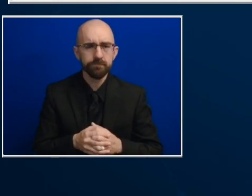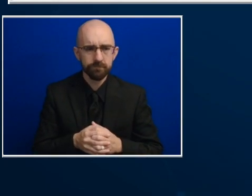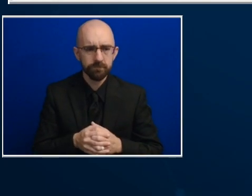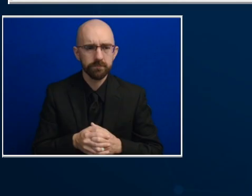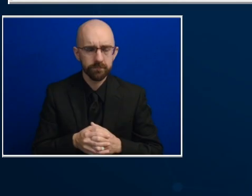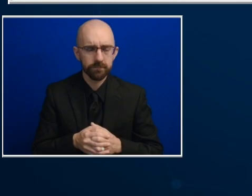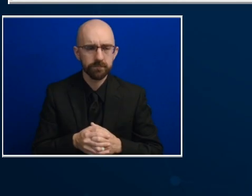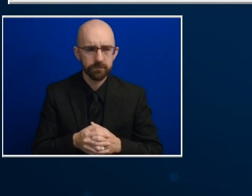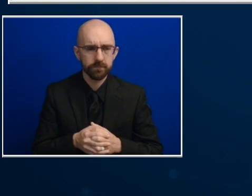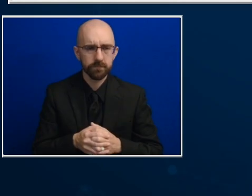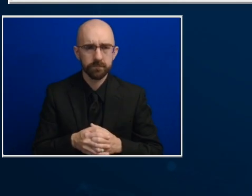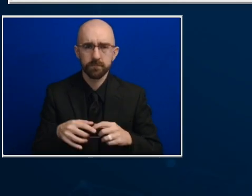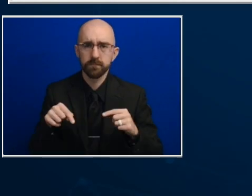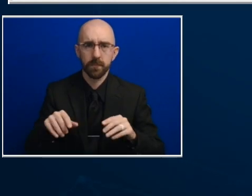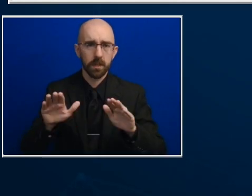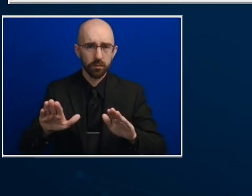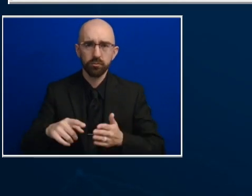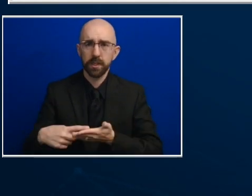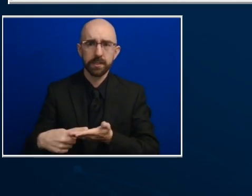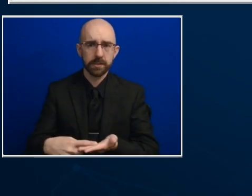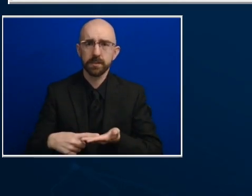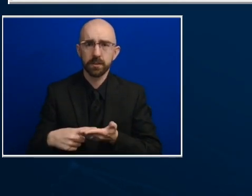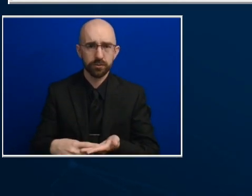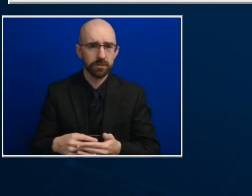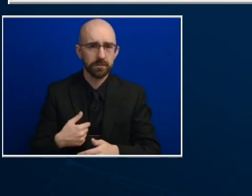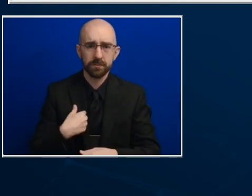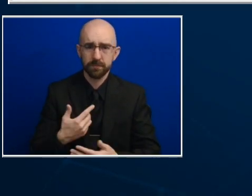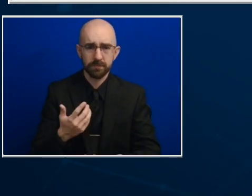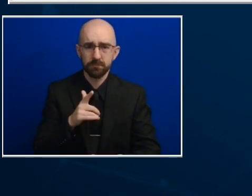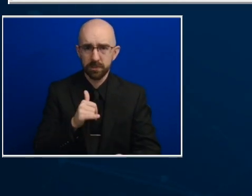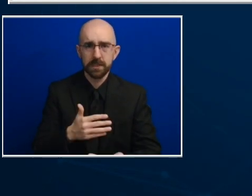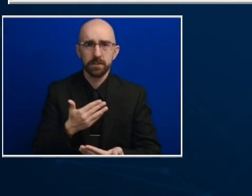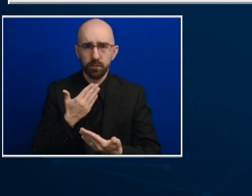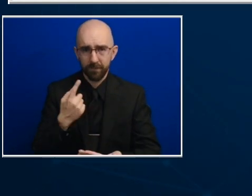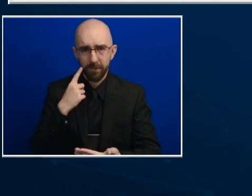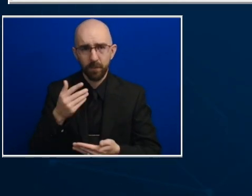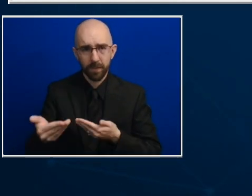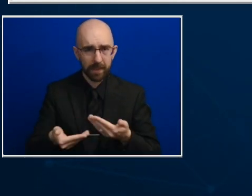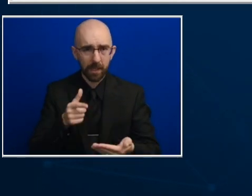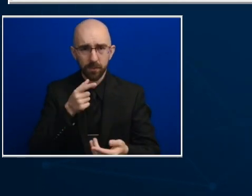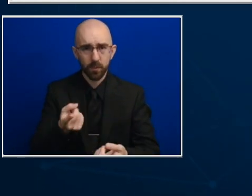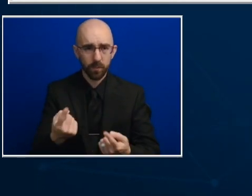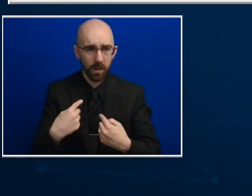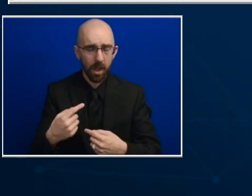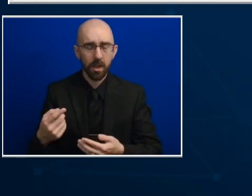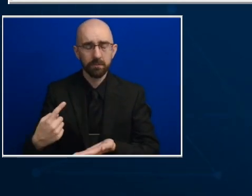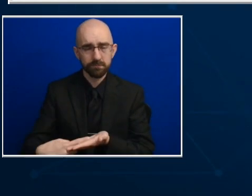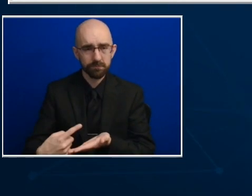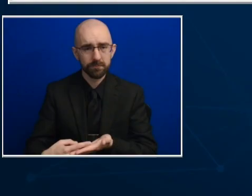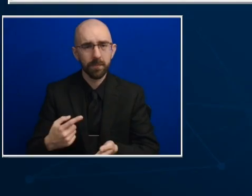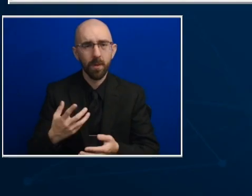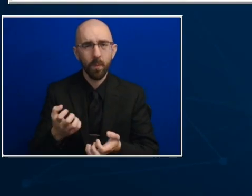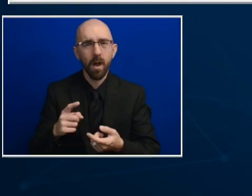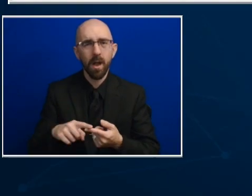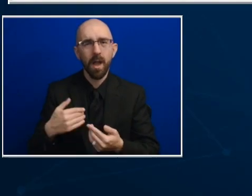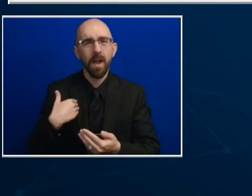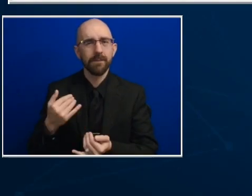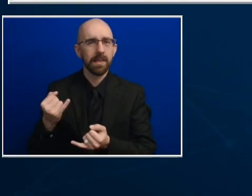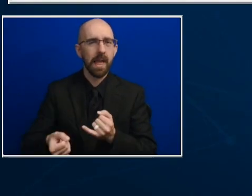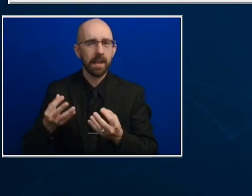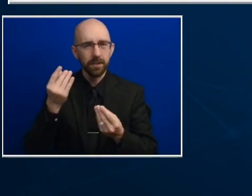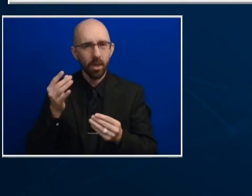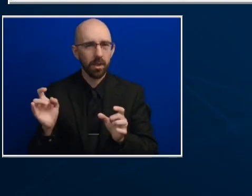Well, this has been a great discussion. I'm extremely grateful to our guests for being here. I'd also like to get some final thoughts before we go. Jody?